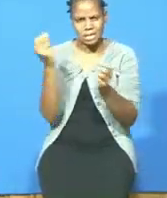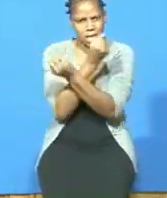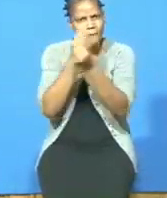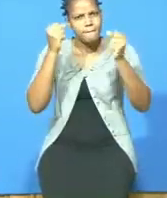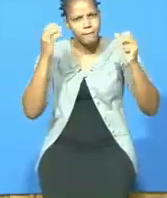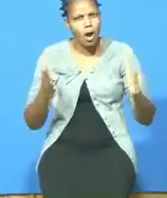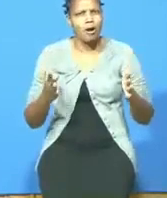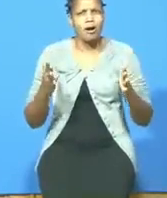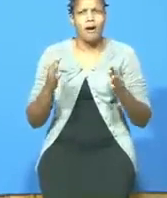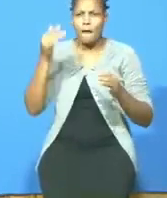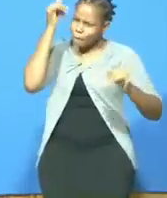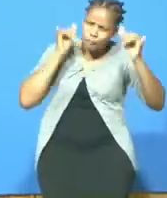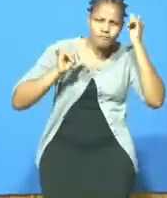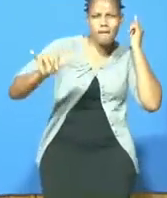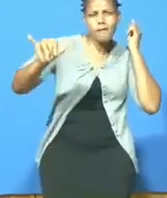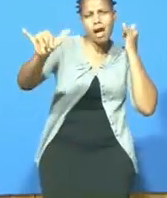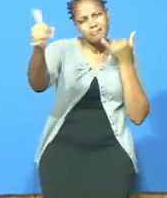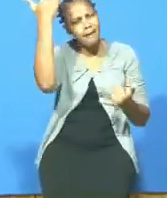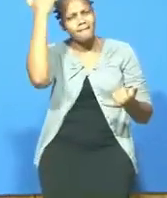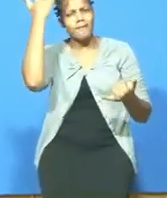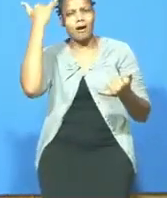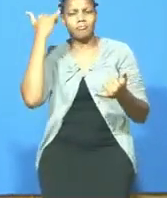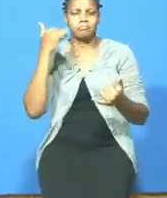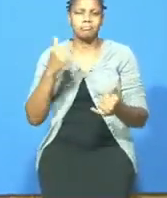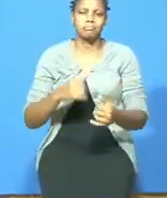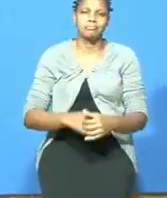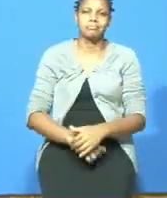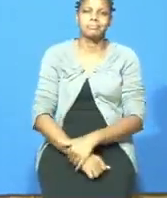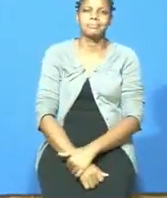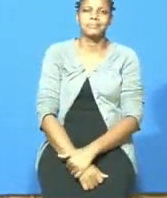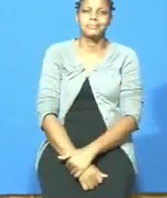my God forever and ever.